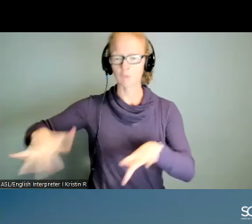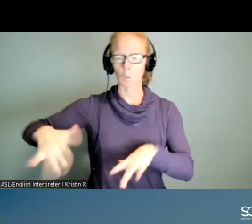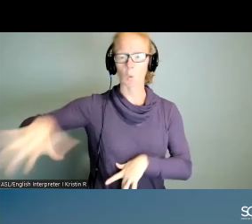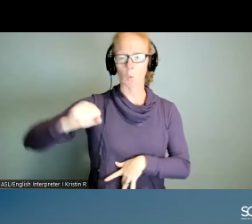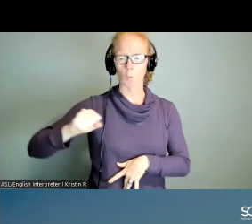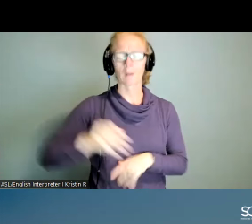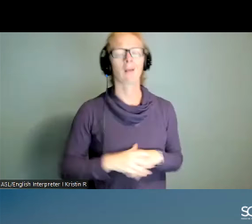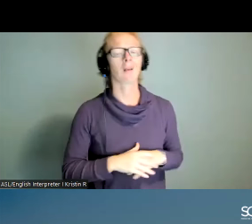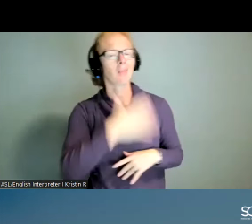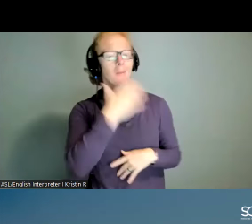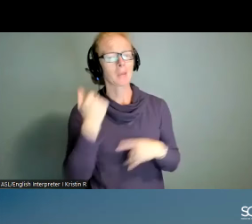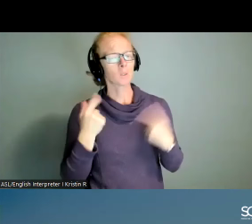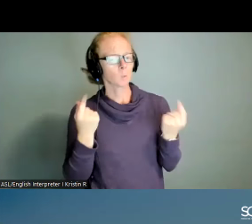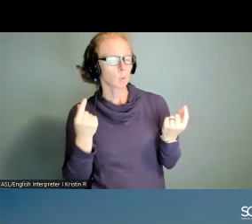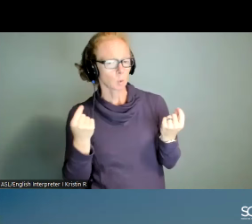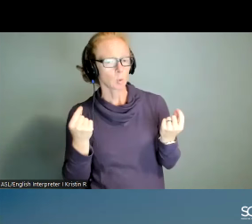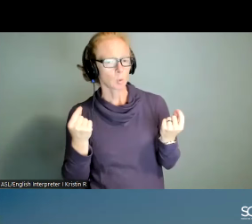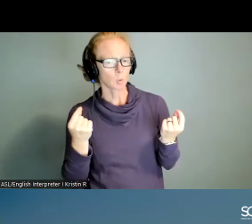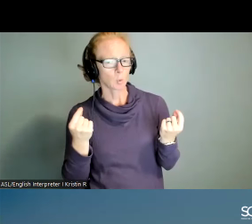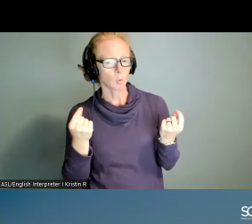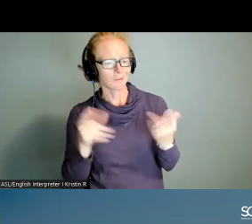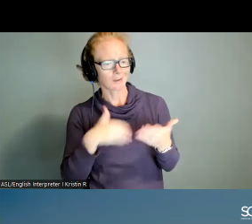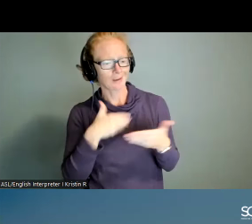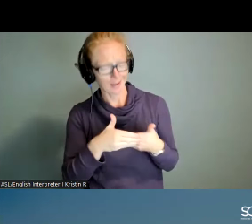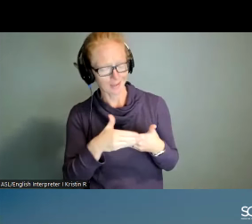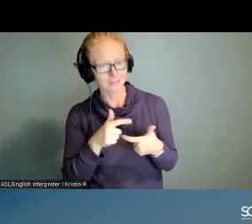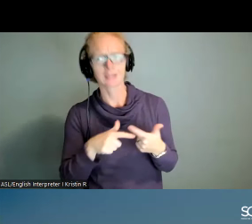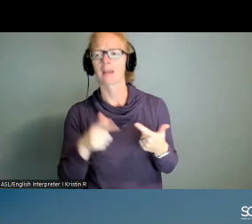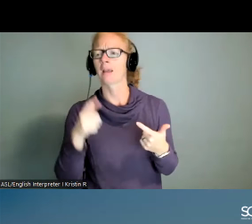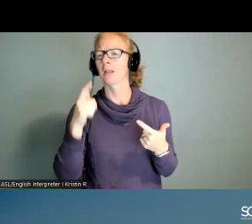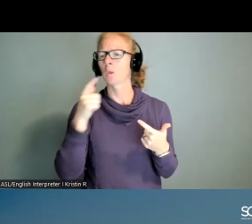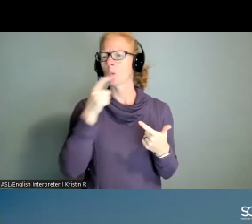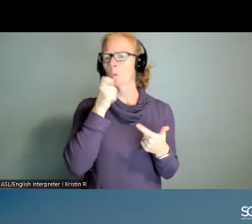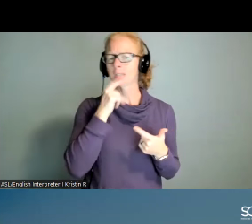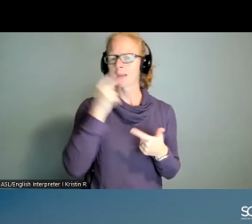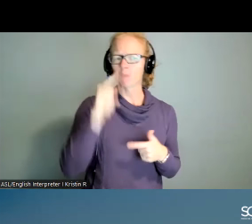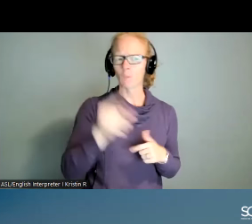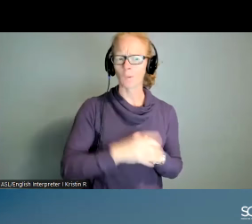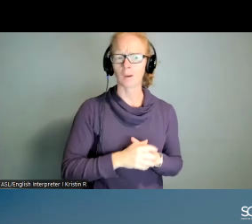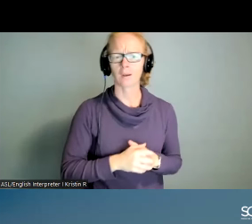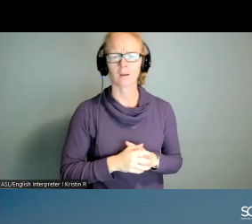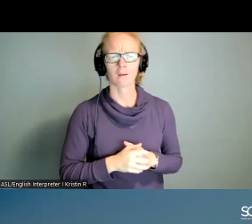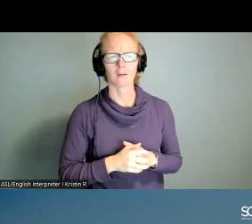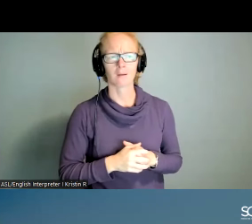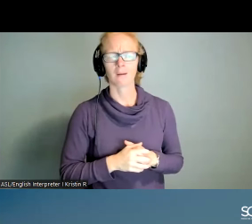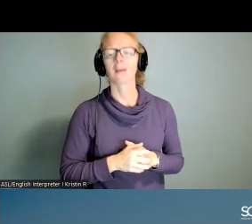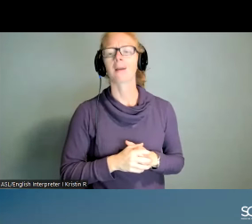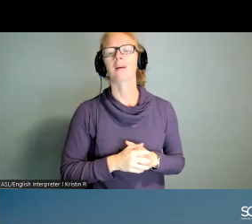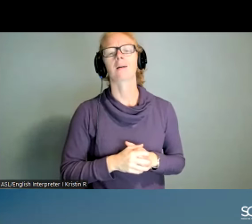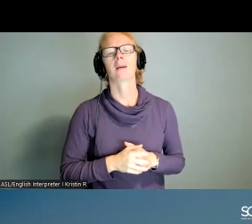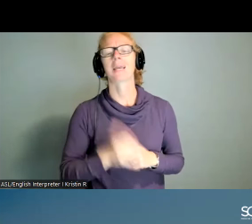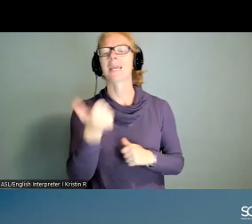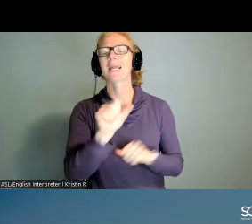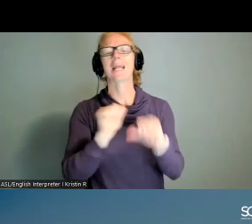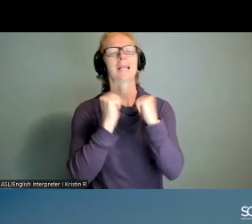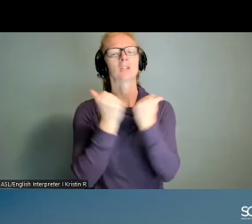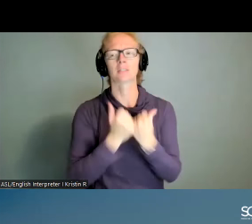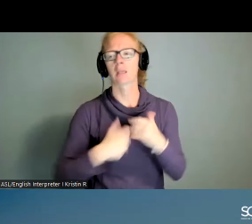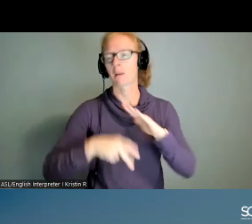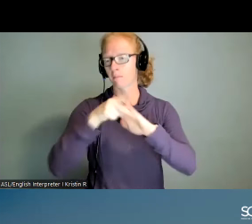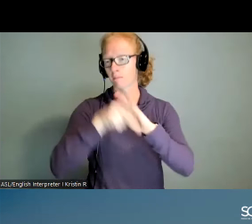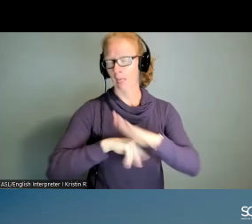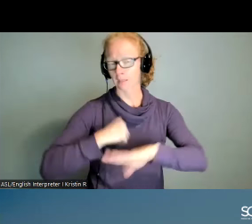best practices and implementable actions. So who is it for? The toolkit is intended to be used by agencies and